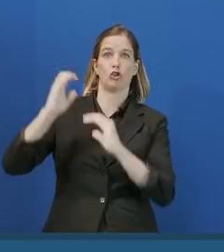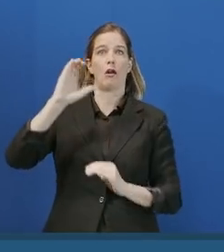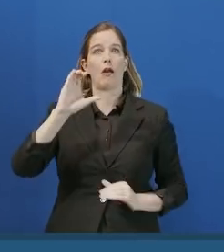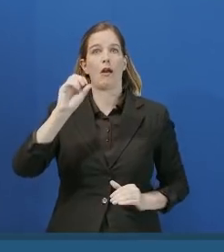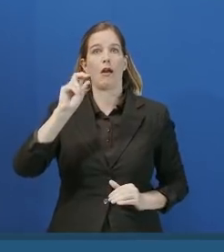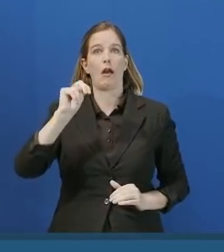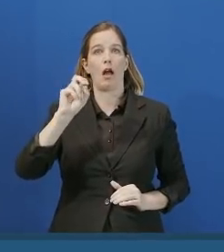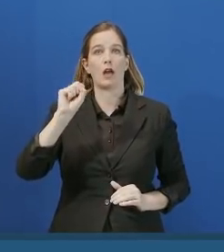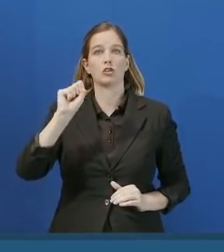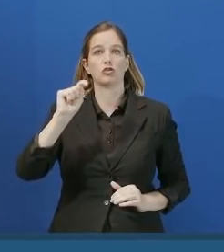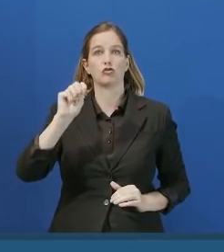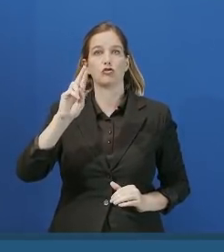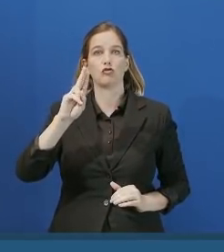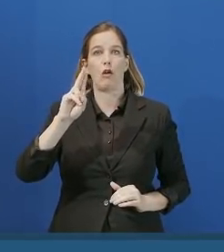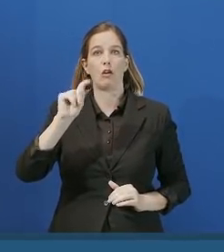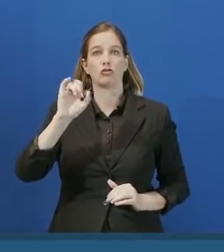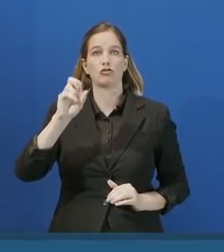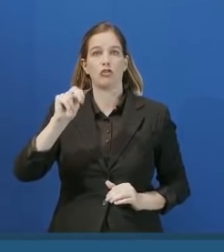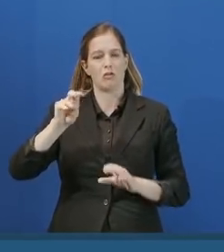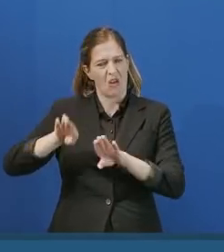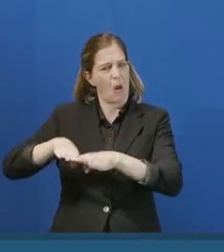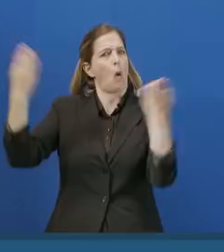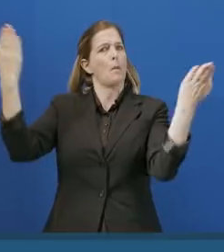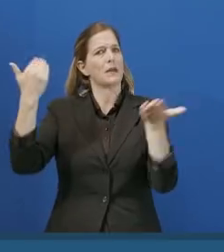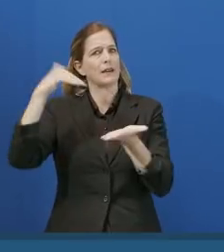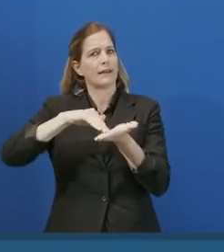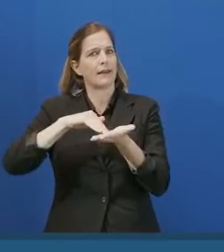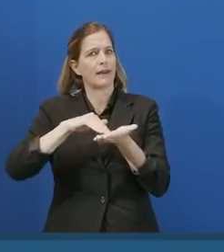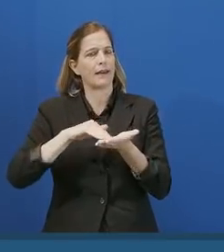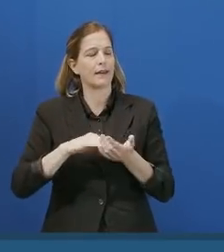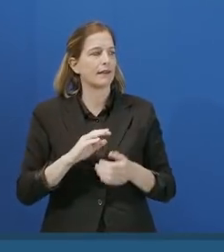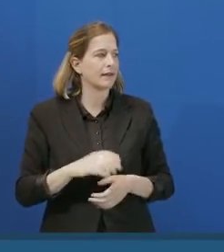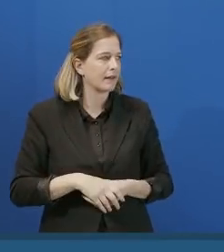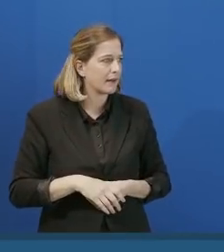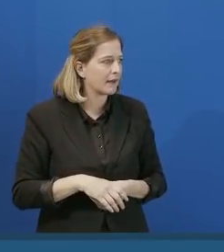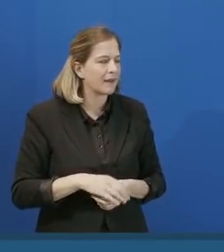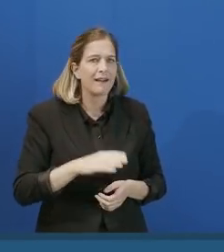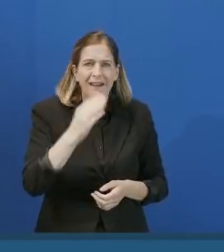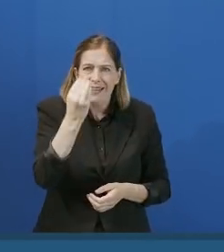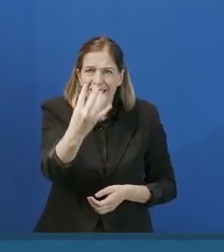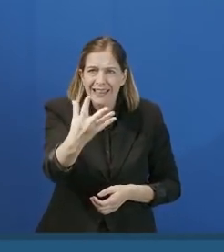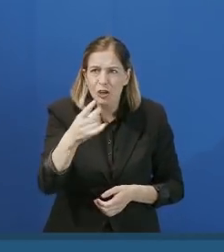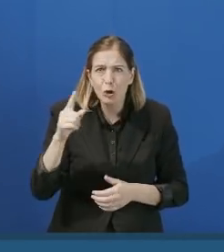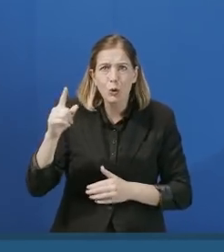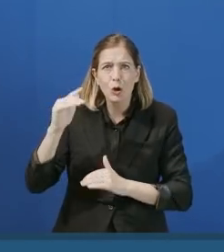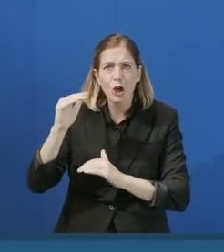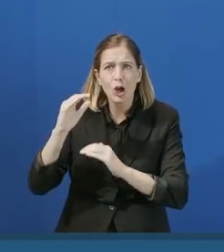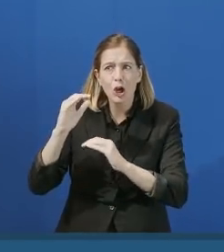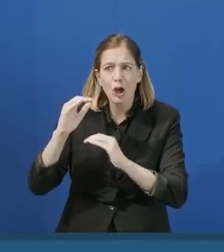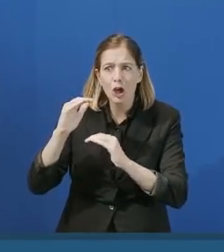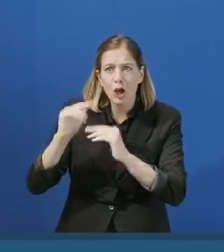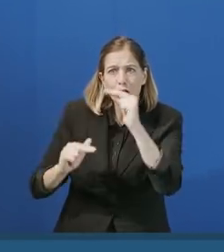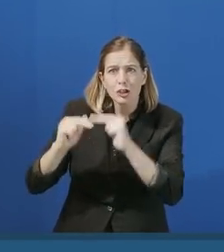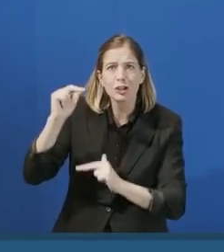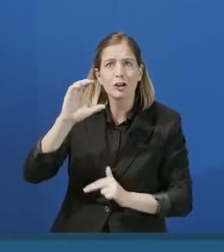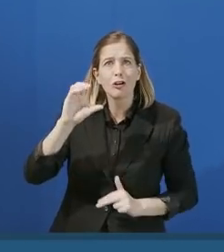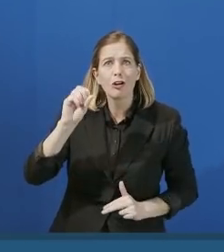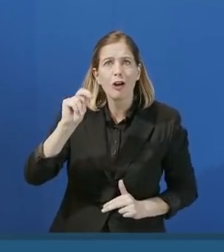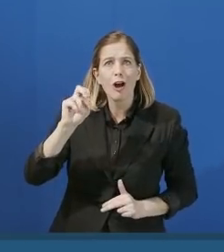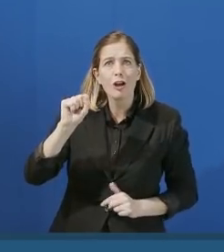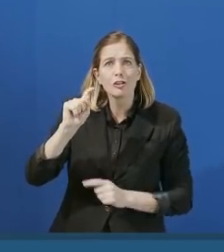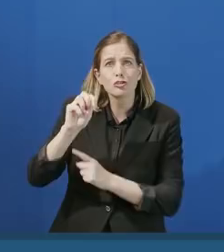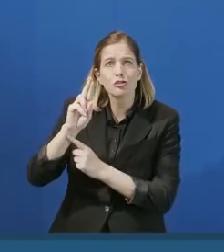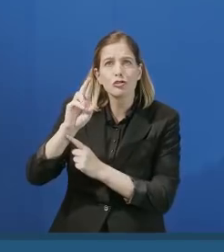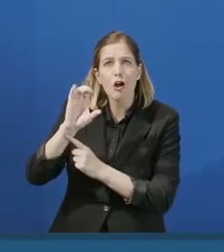health operations never shut down. Construction never shut down because you can physically